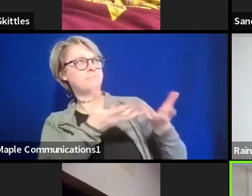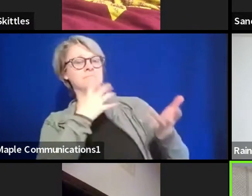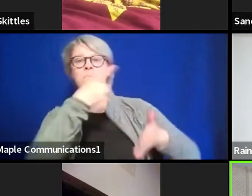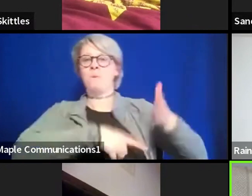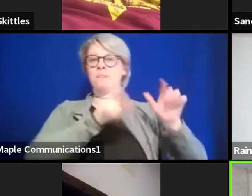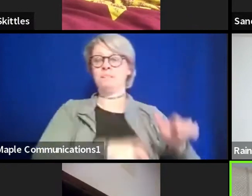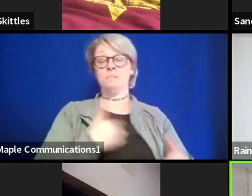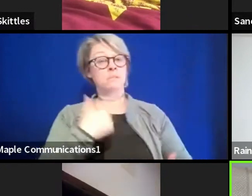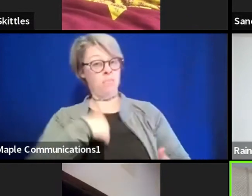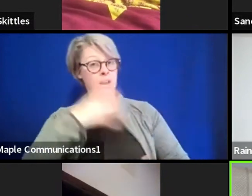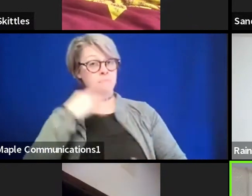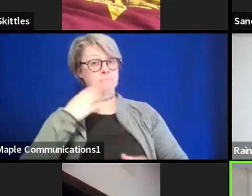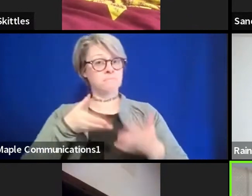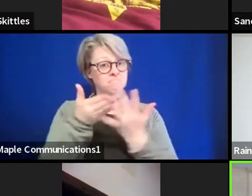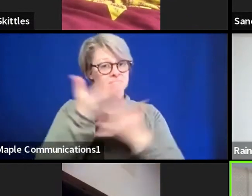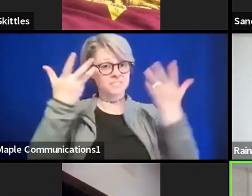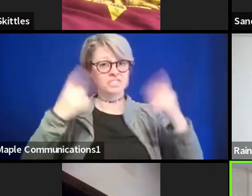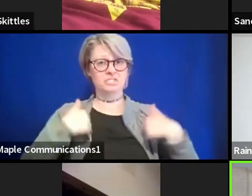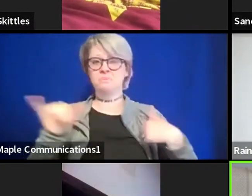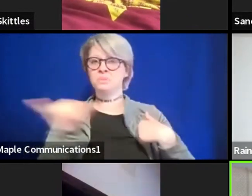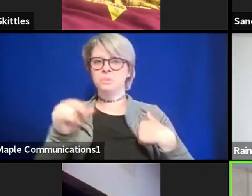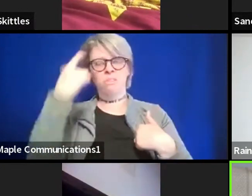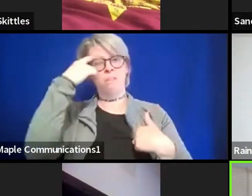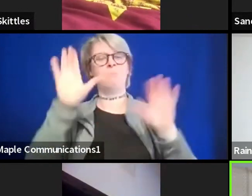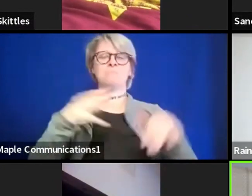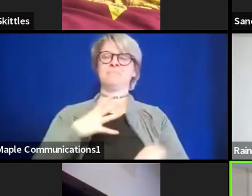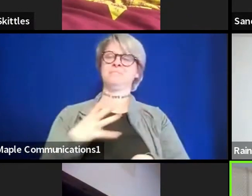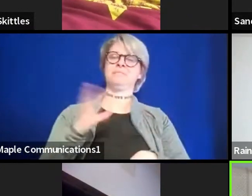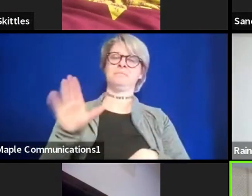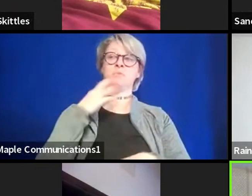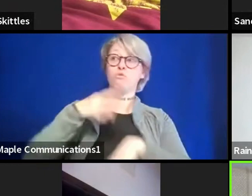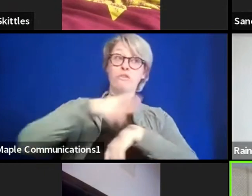I started my journey, I didn't know. I just thought, okay, you know, you're being referred to this doctor.